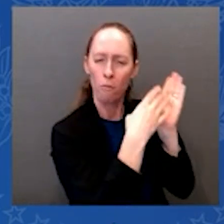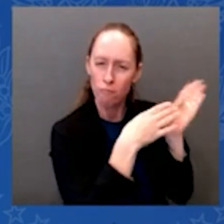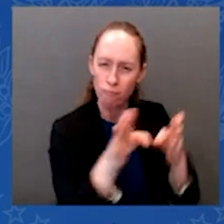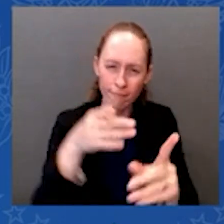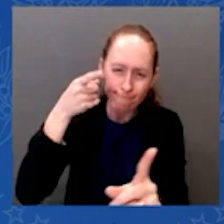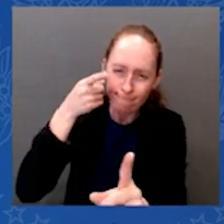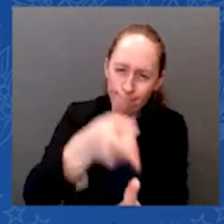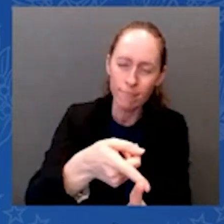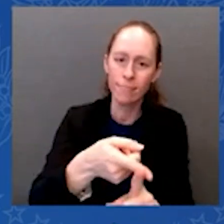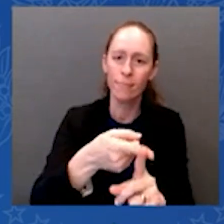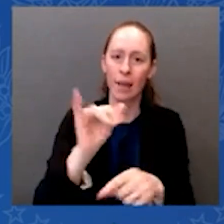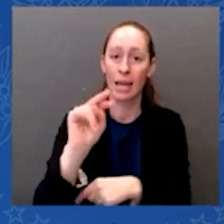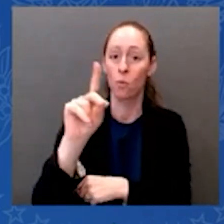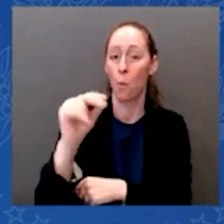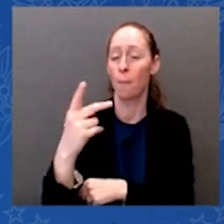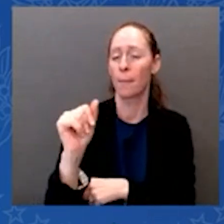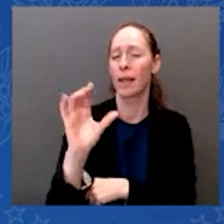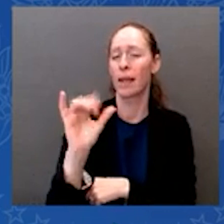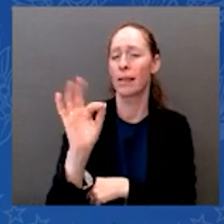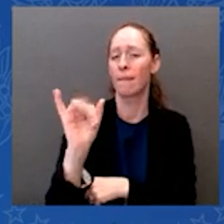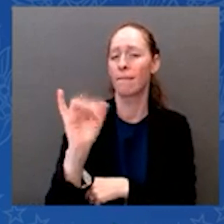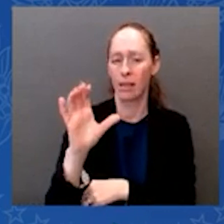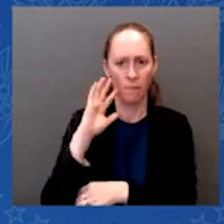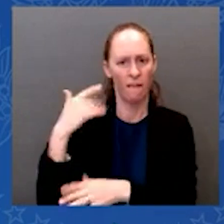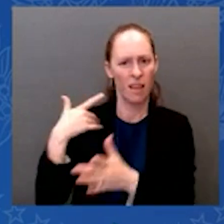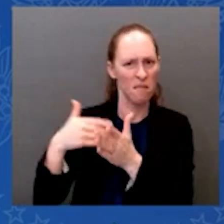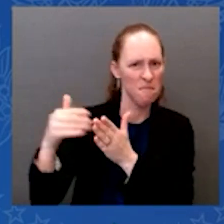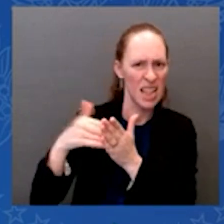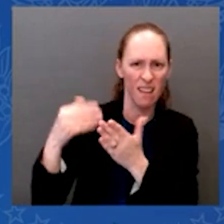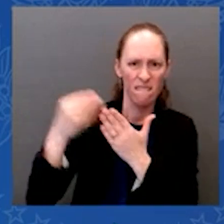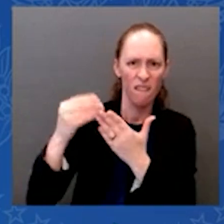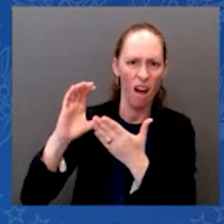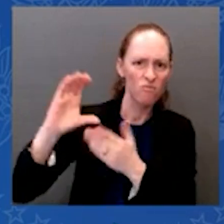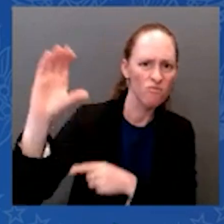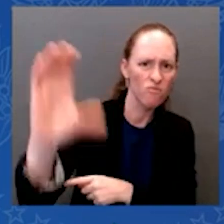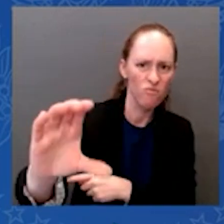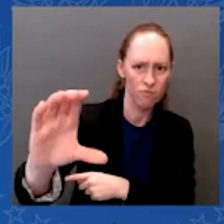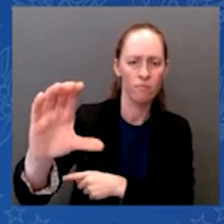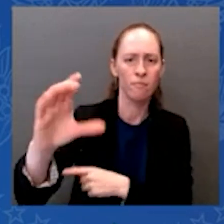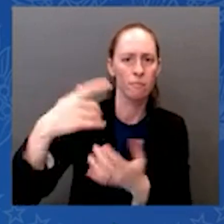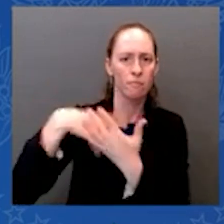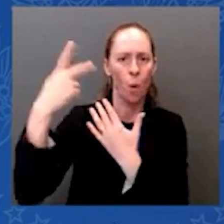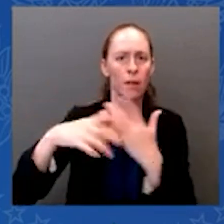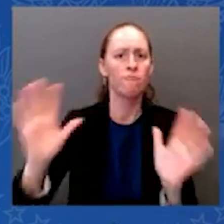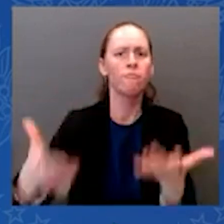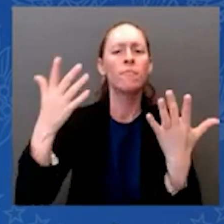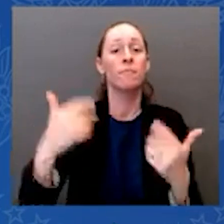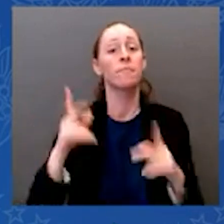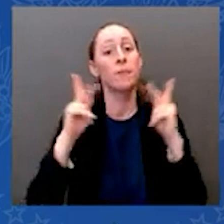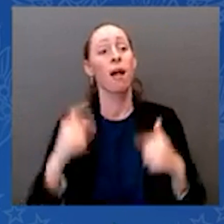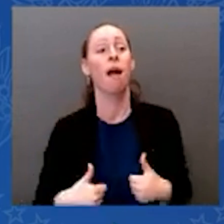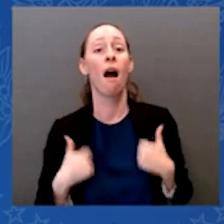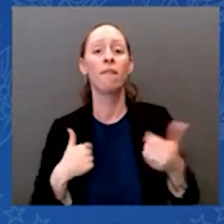to improve the lives of Pacific Islanders, which includes more than $130 million in new investments to